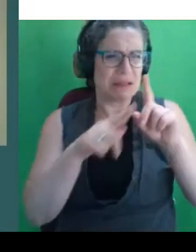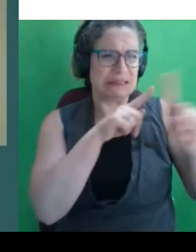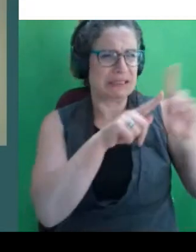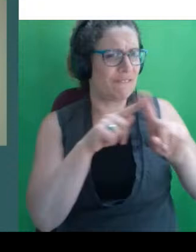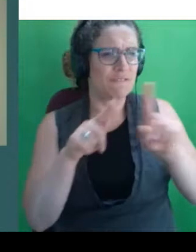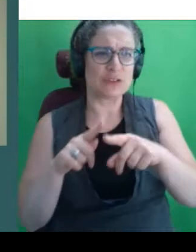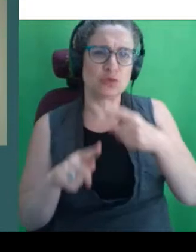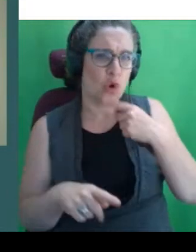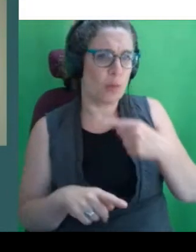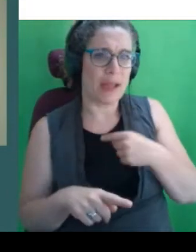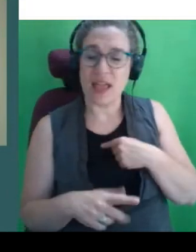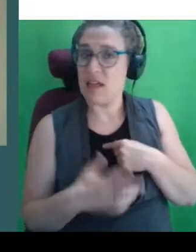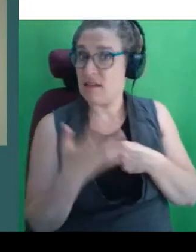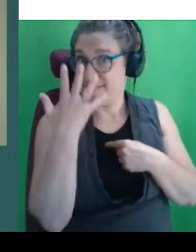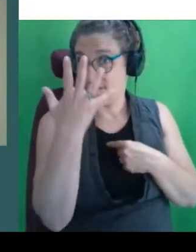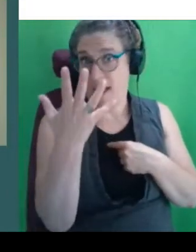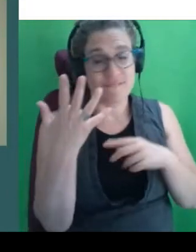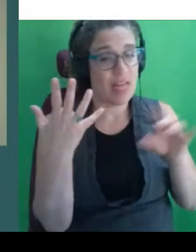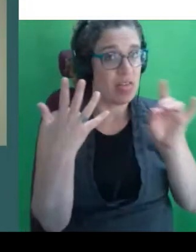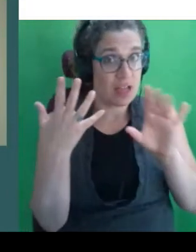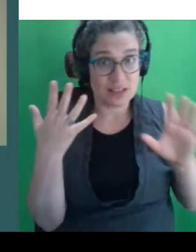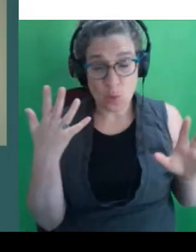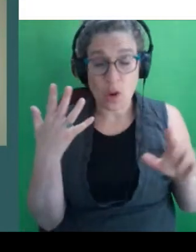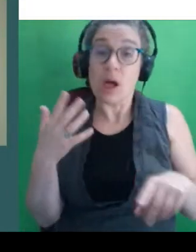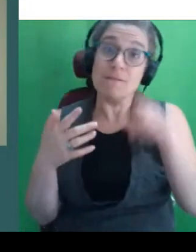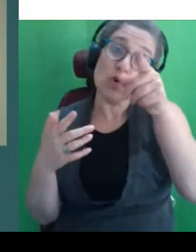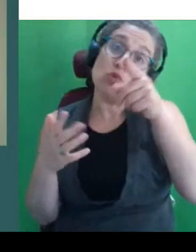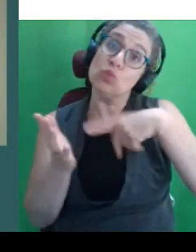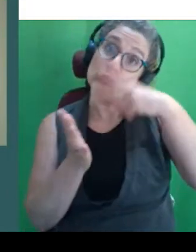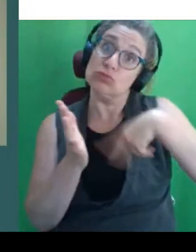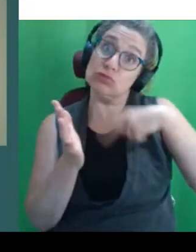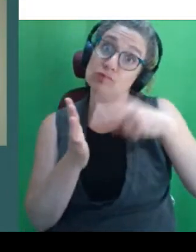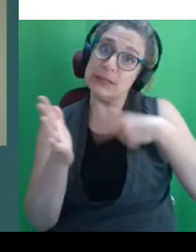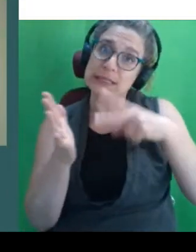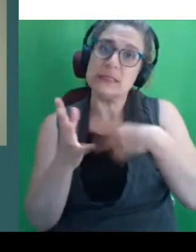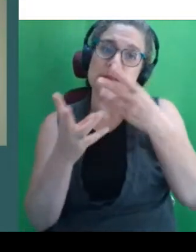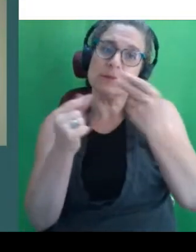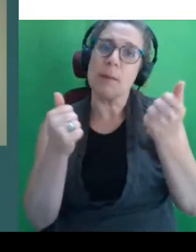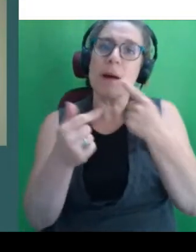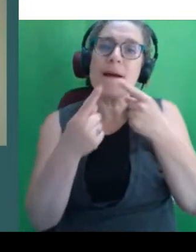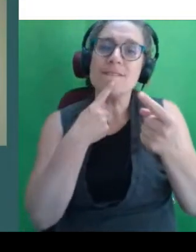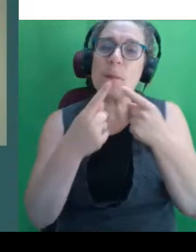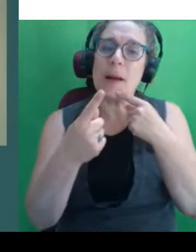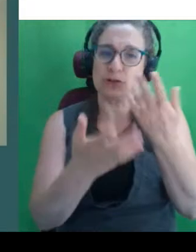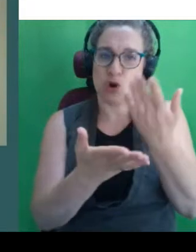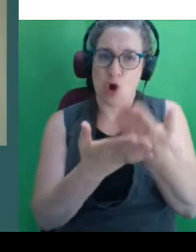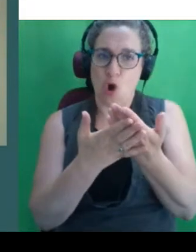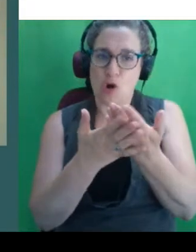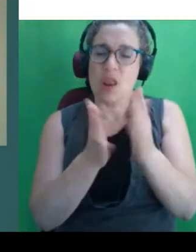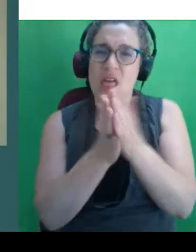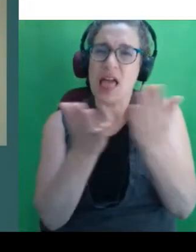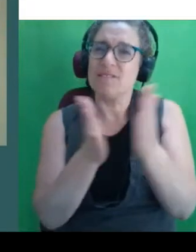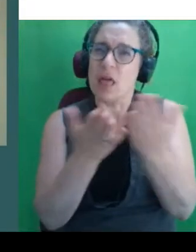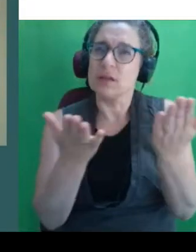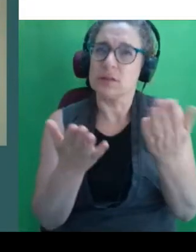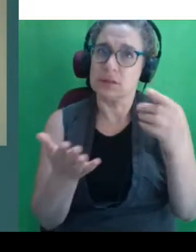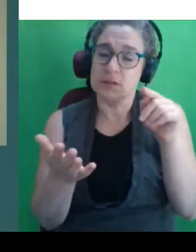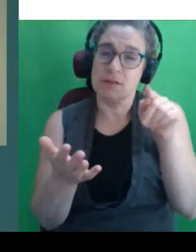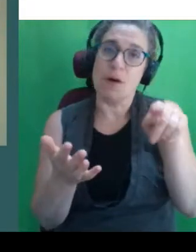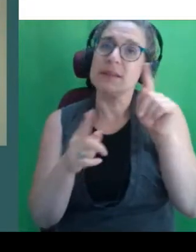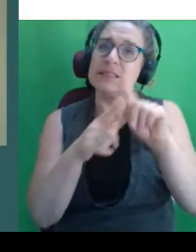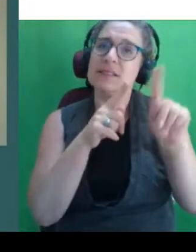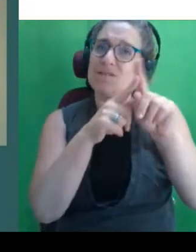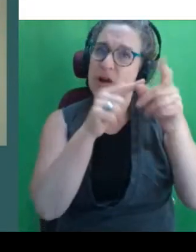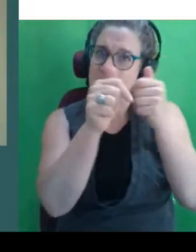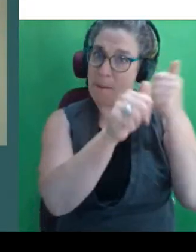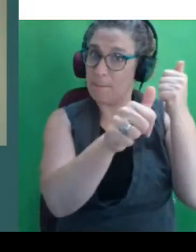is required. And in fact, if you read some of the information on the leaflets from the different companies, they do